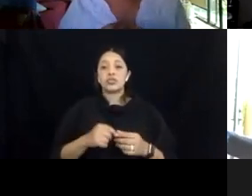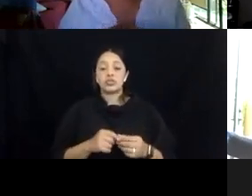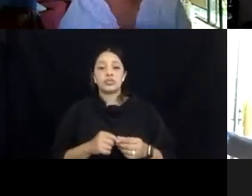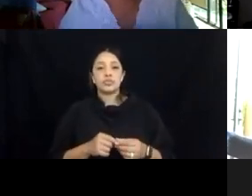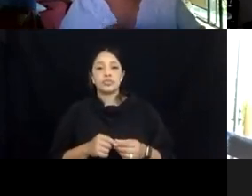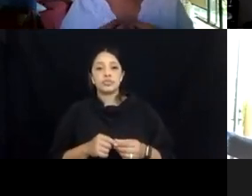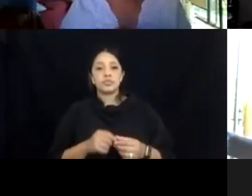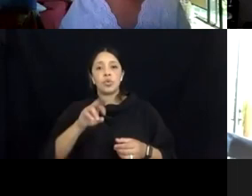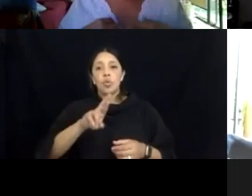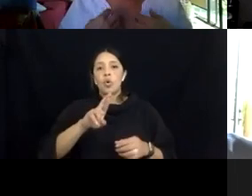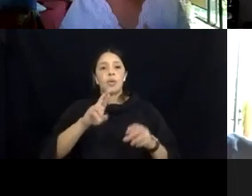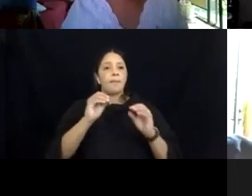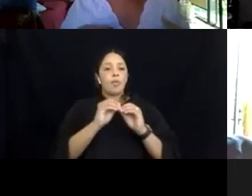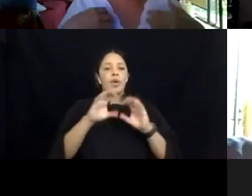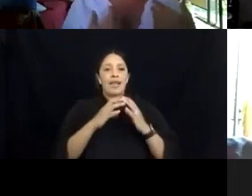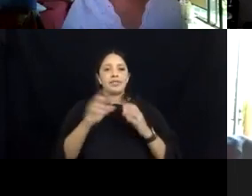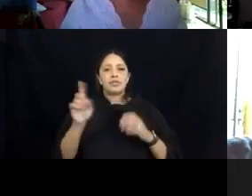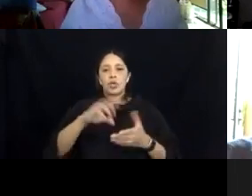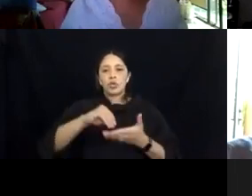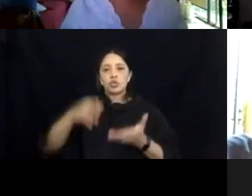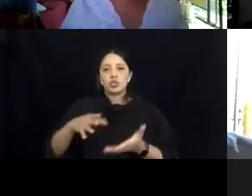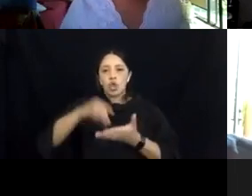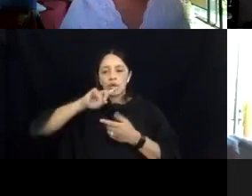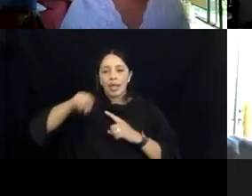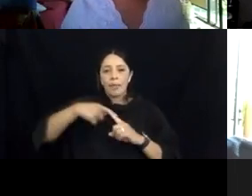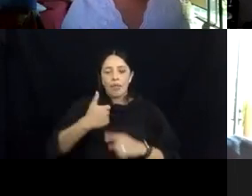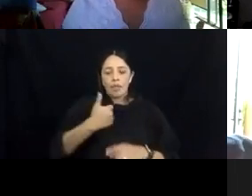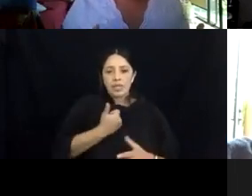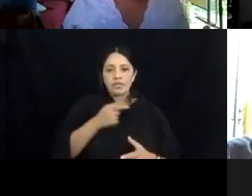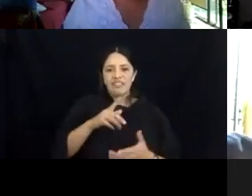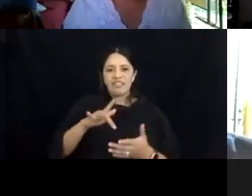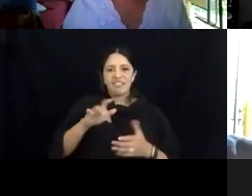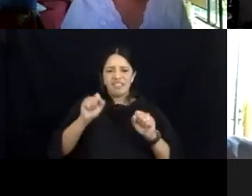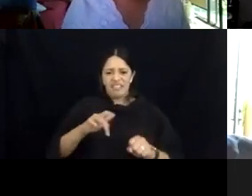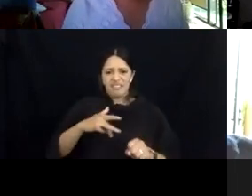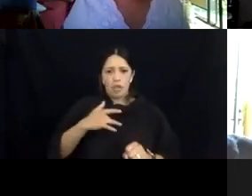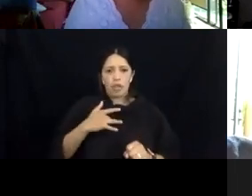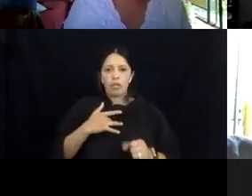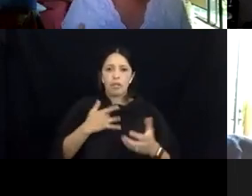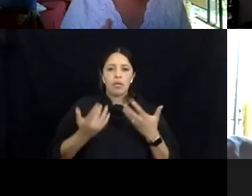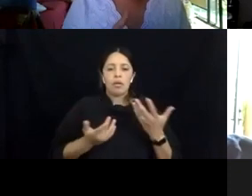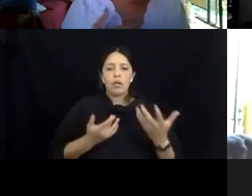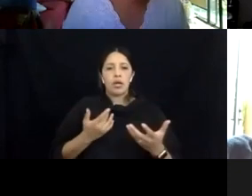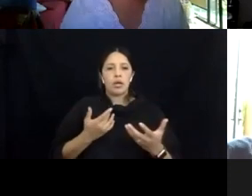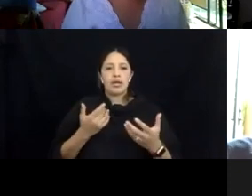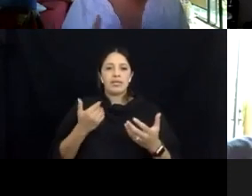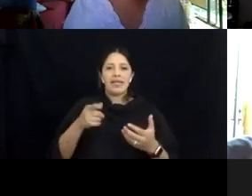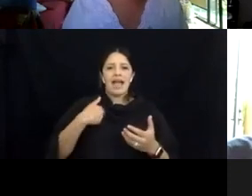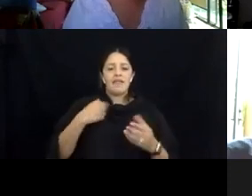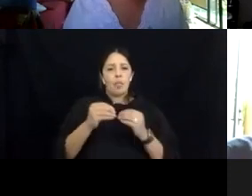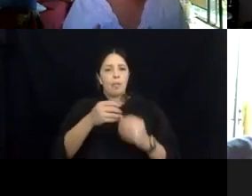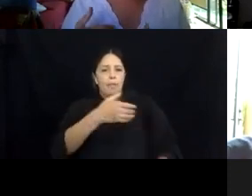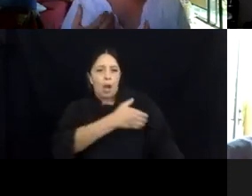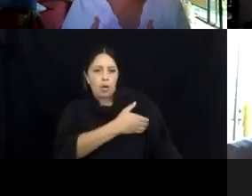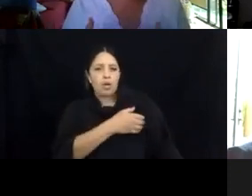about themselves so that they feel empowered and strengthened, then I think those are ways that we in the